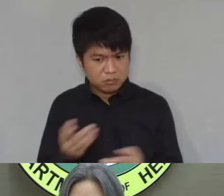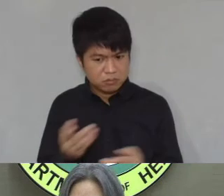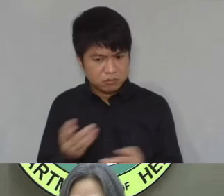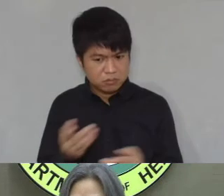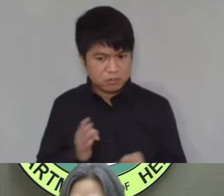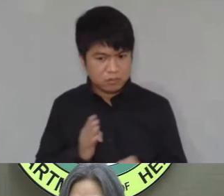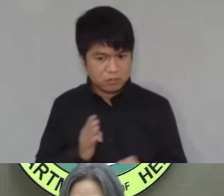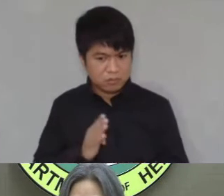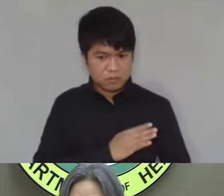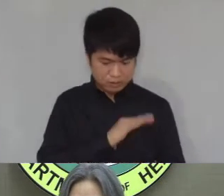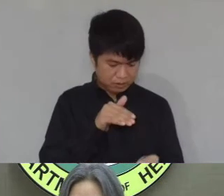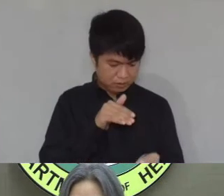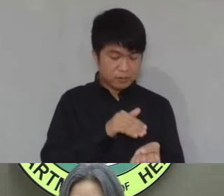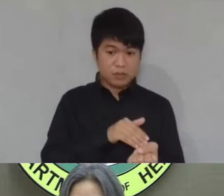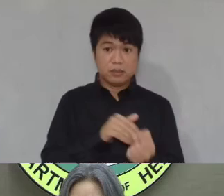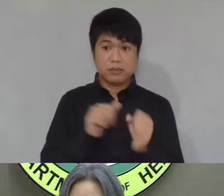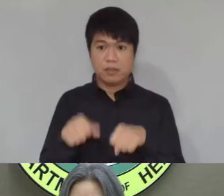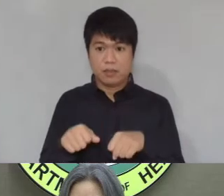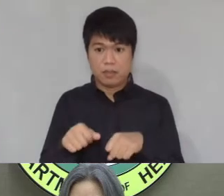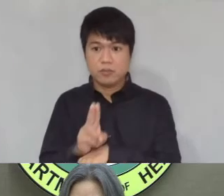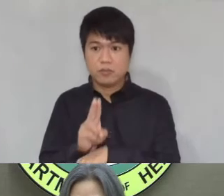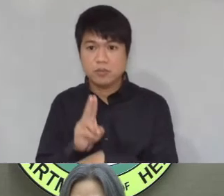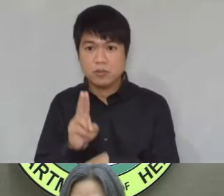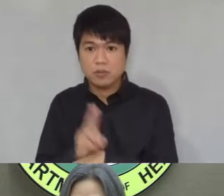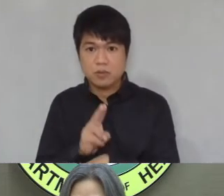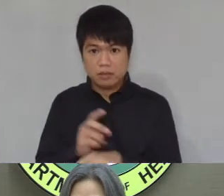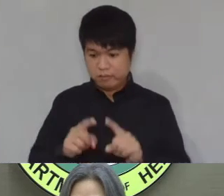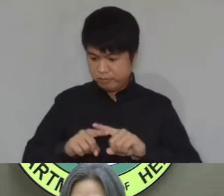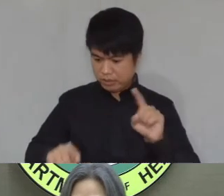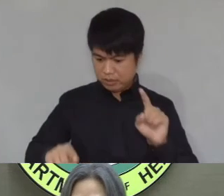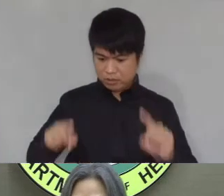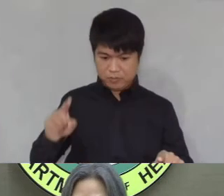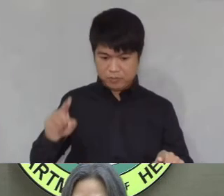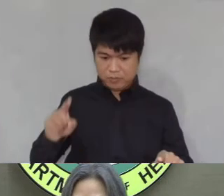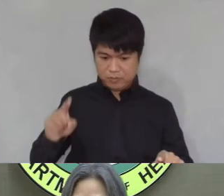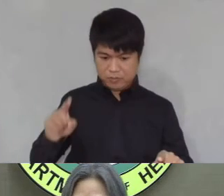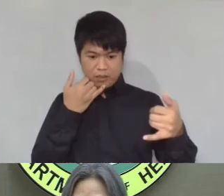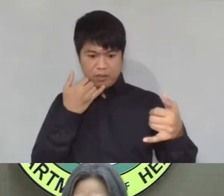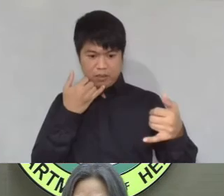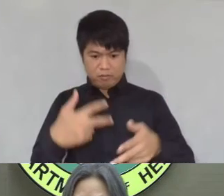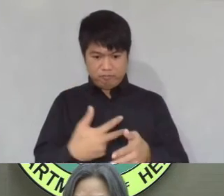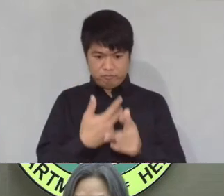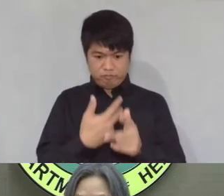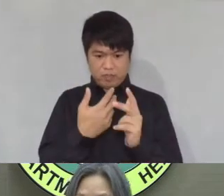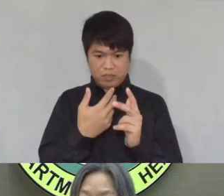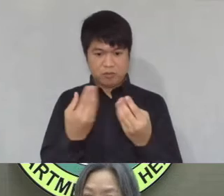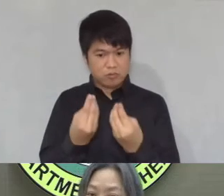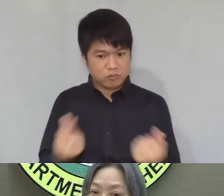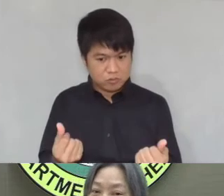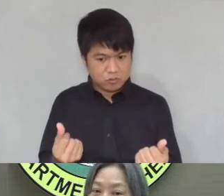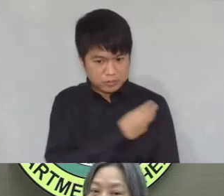the current health workforce, particularly the physicians, are capable of using various telehealth solutions and